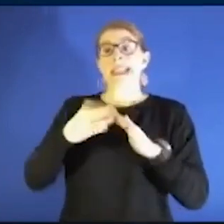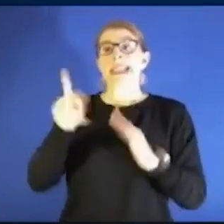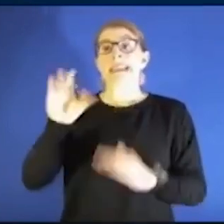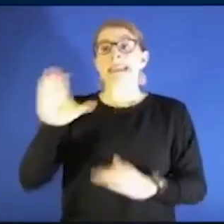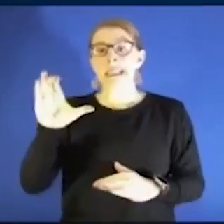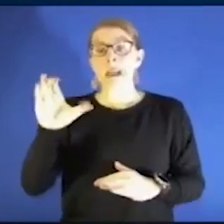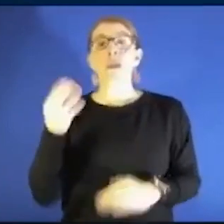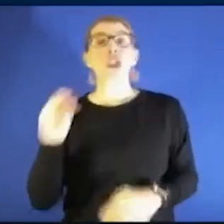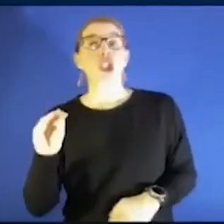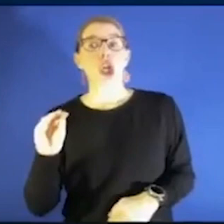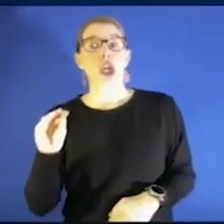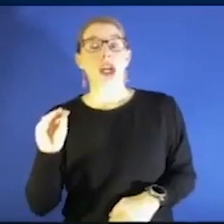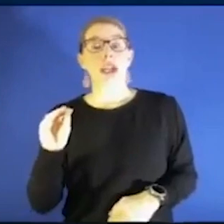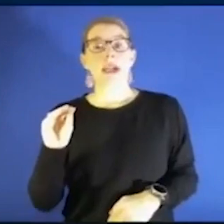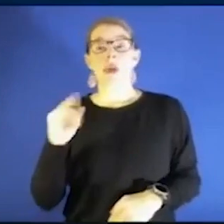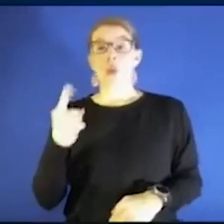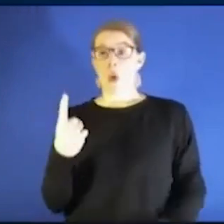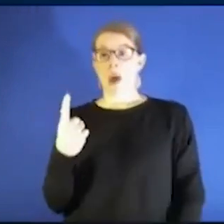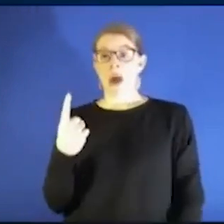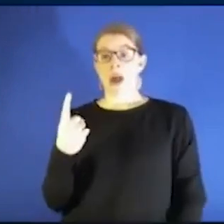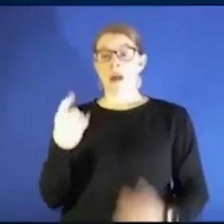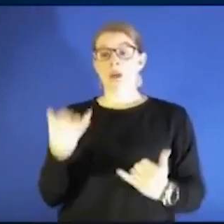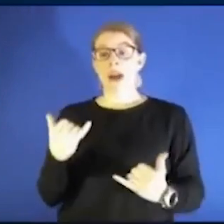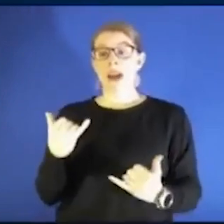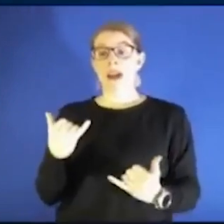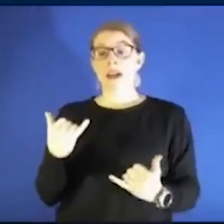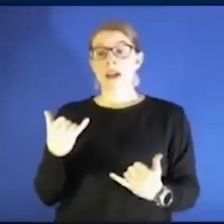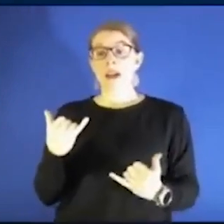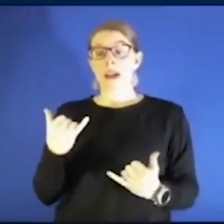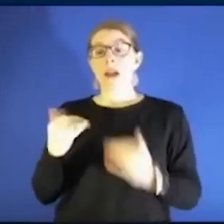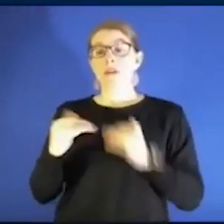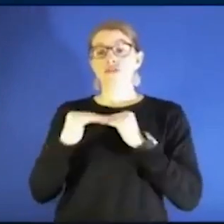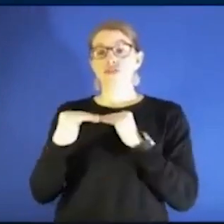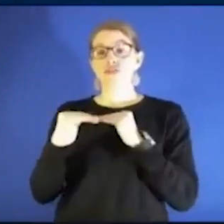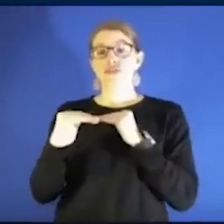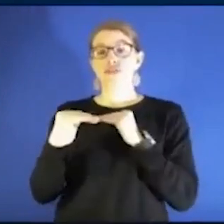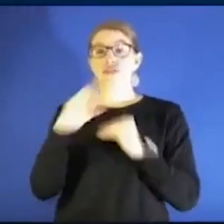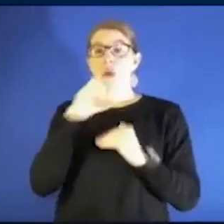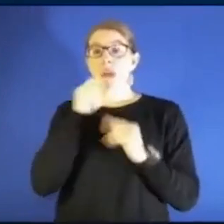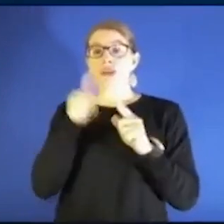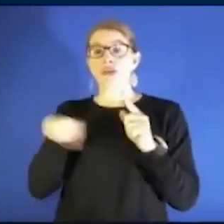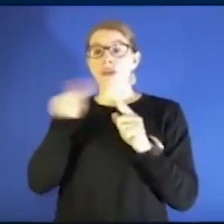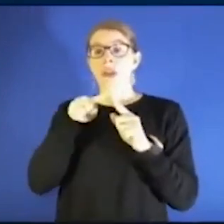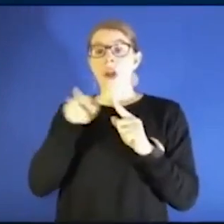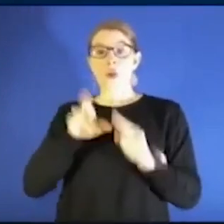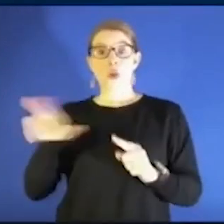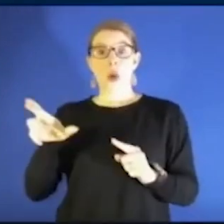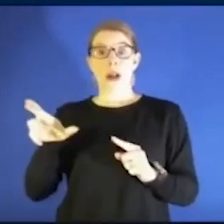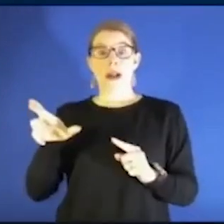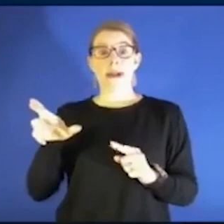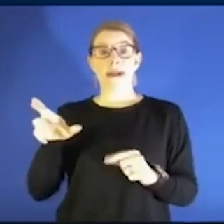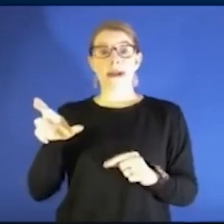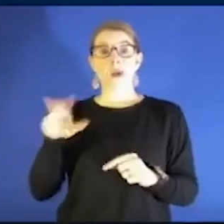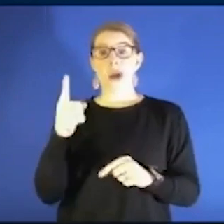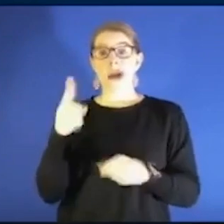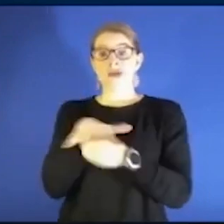Missouri side, and only one of them right now is showing signs of leveling off. On the right, what you can see is one of those